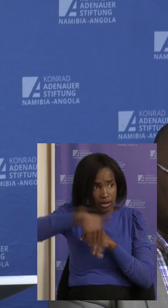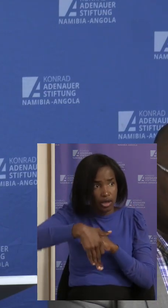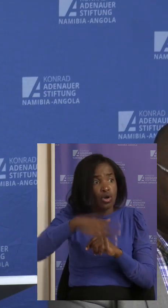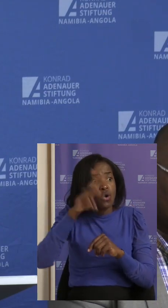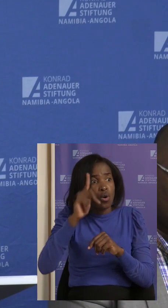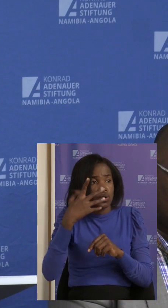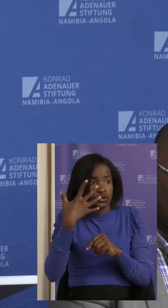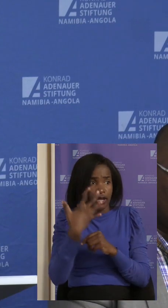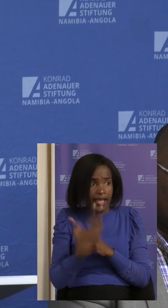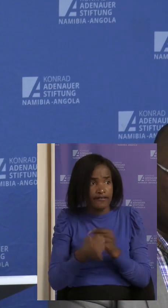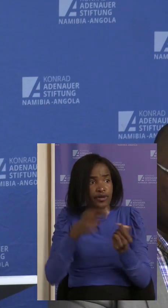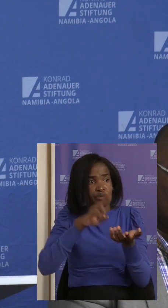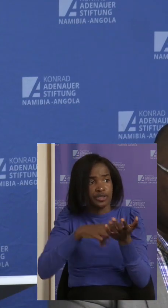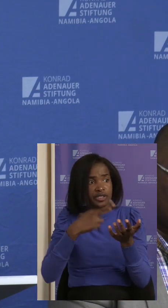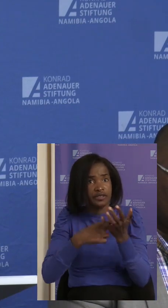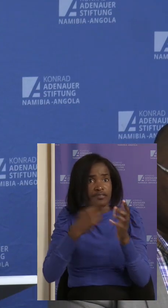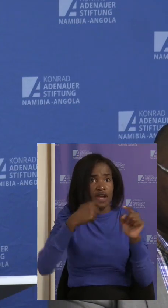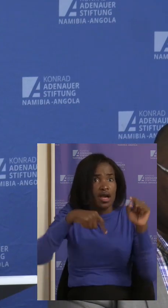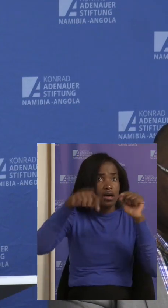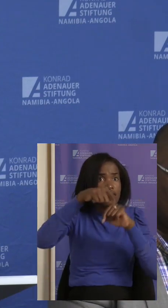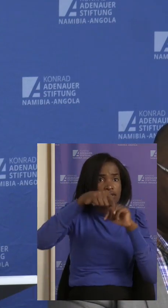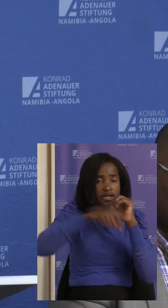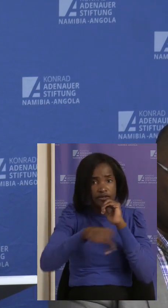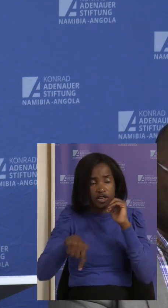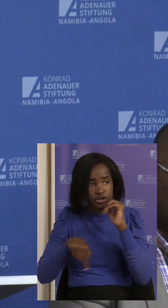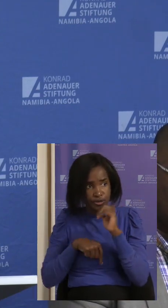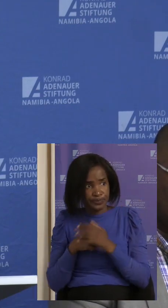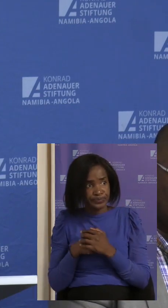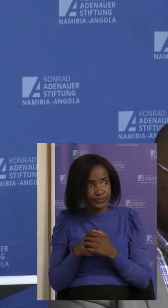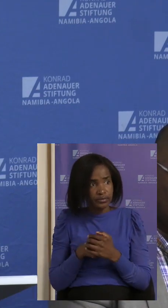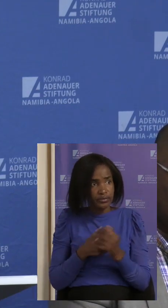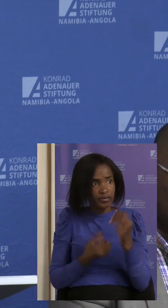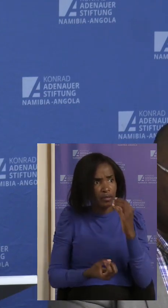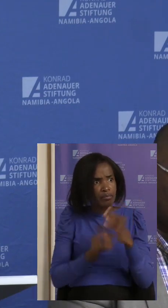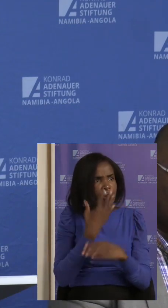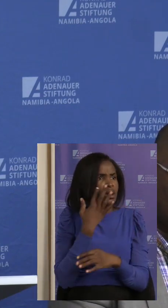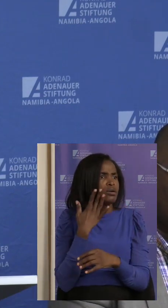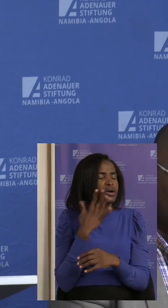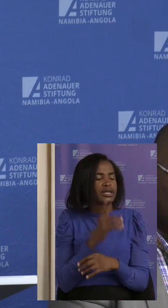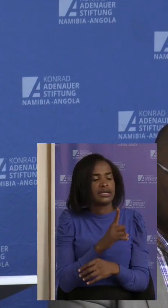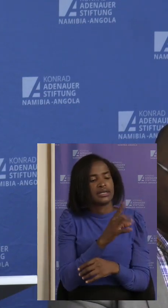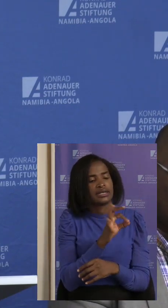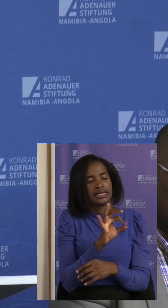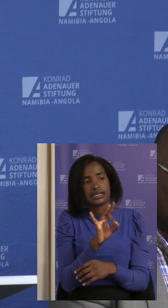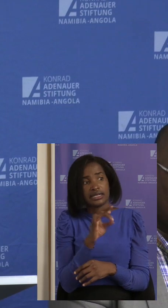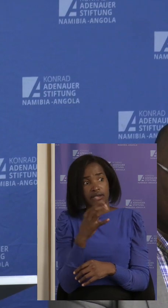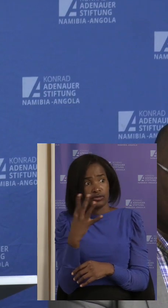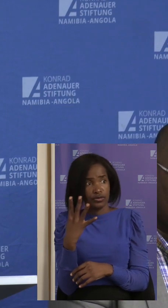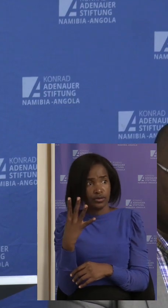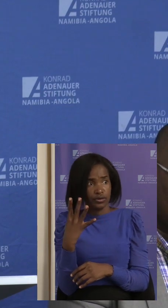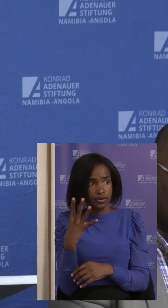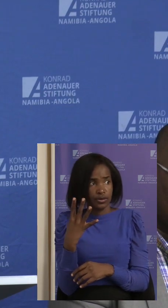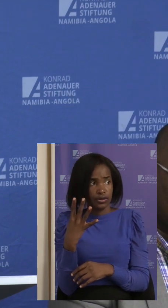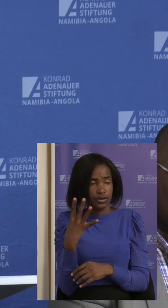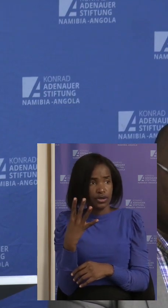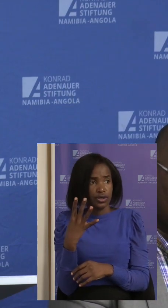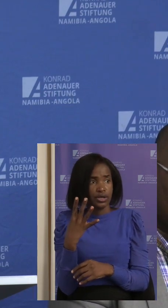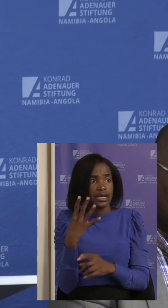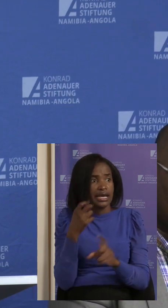have representatives outside of the country. NANSO was founded in 1984 and has actively